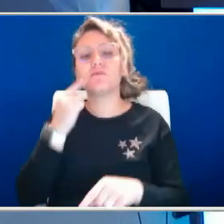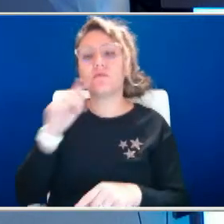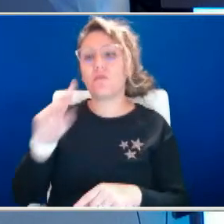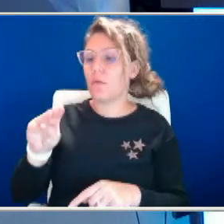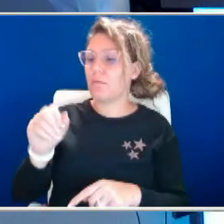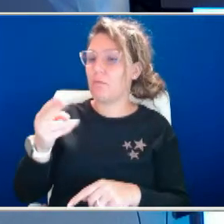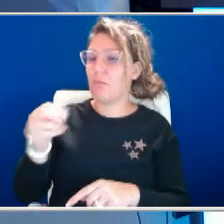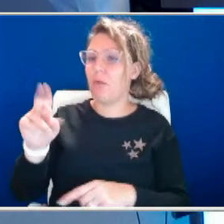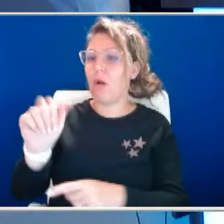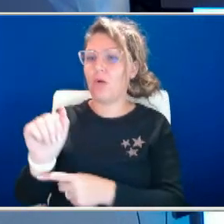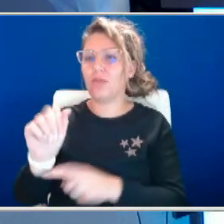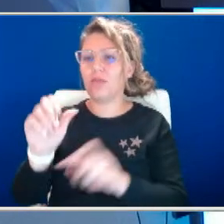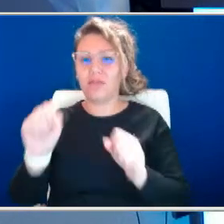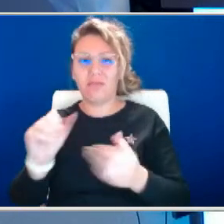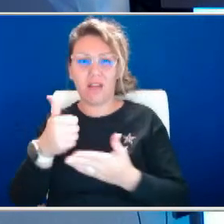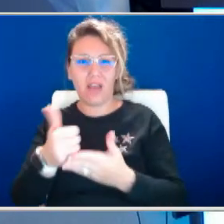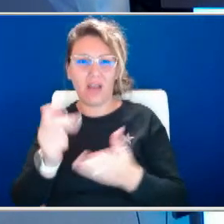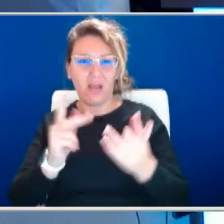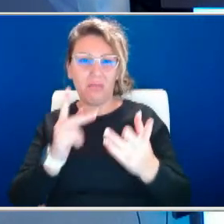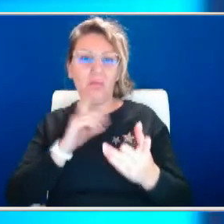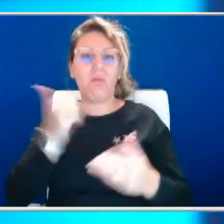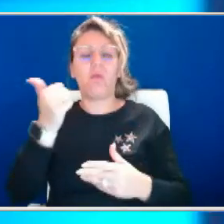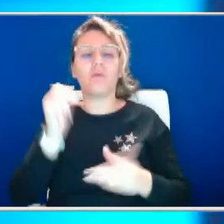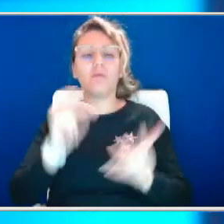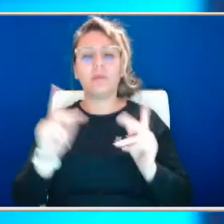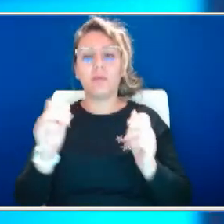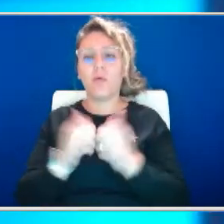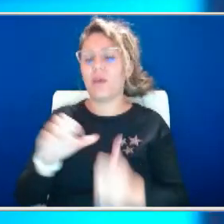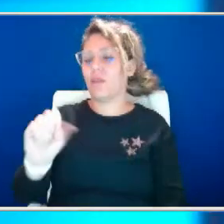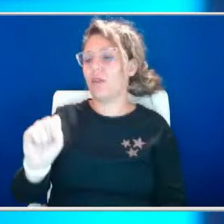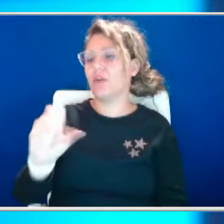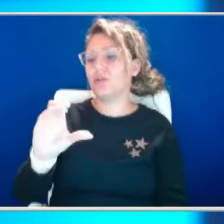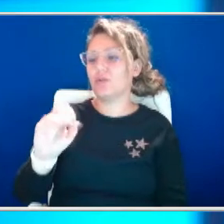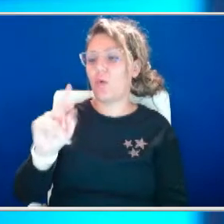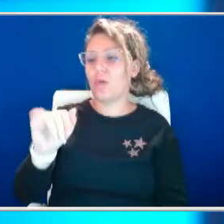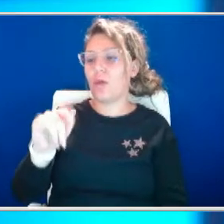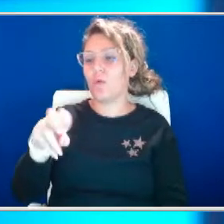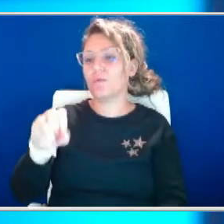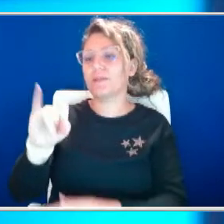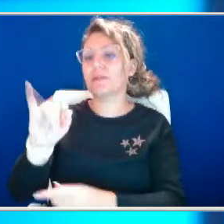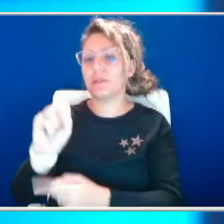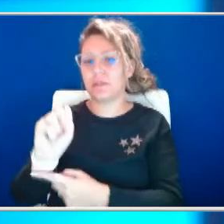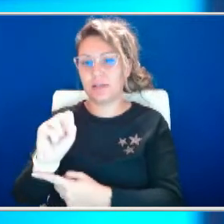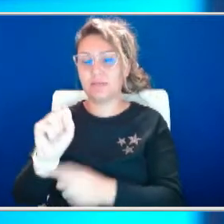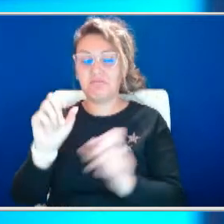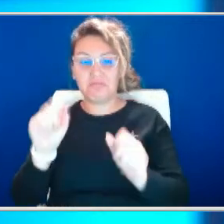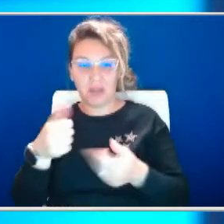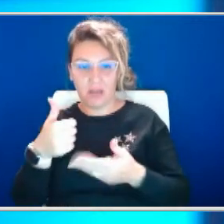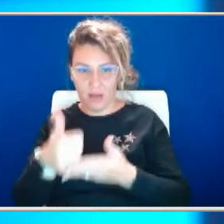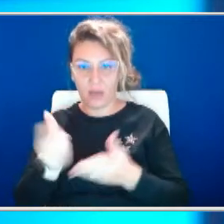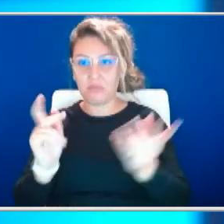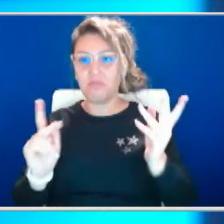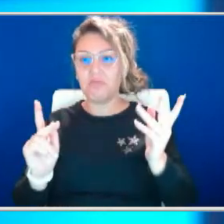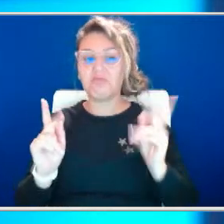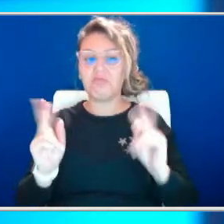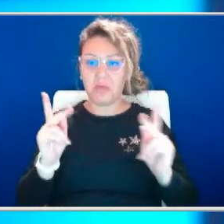with scoliosis? Yeah, I mean, it definitely can help, you know, patients that have scoliosis. It's really